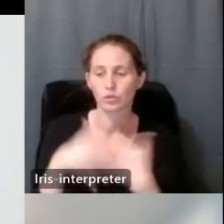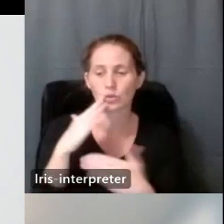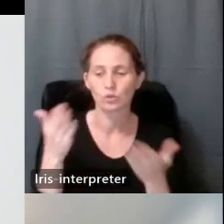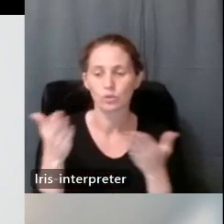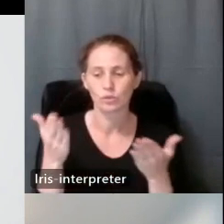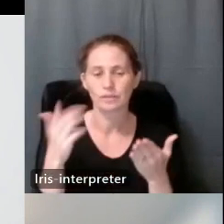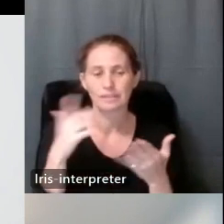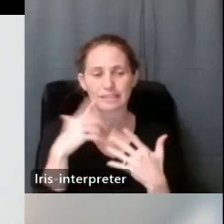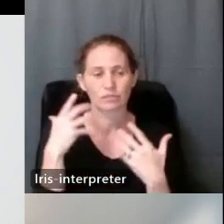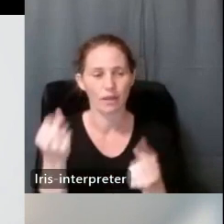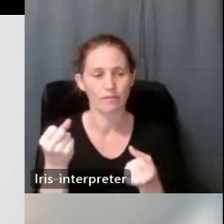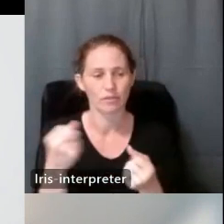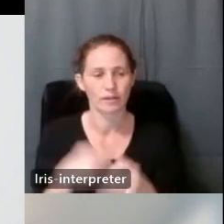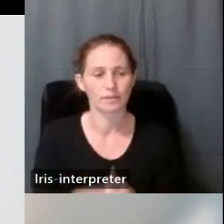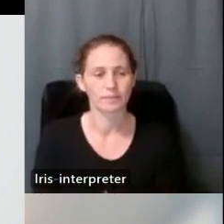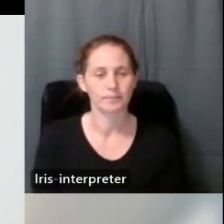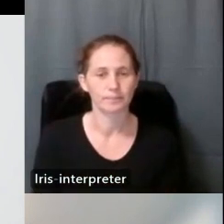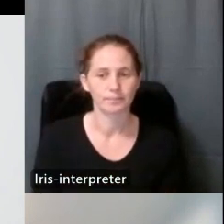services, and recovery.